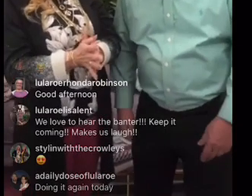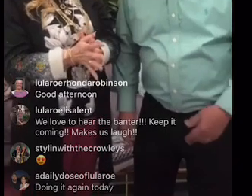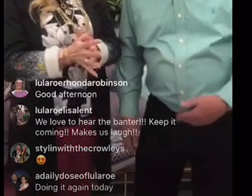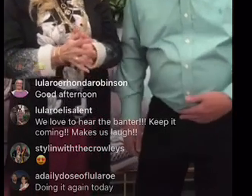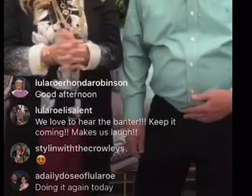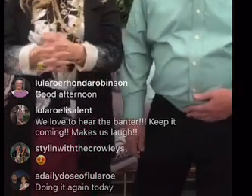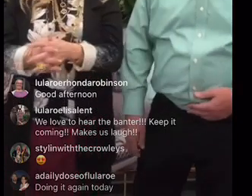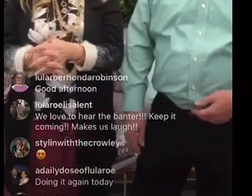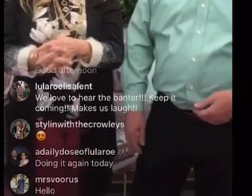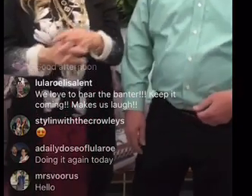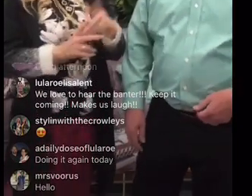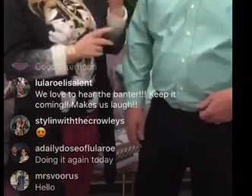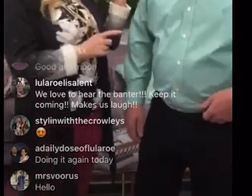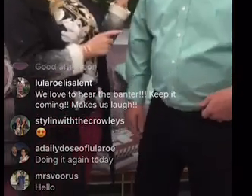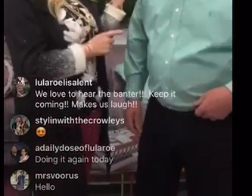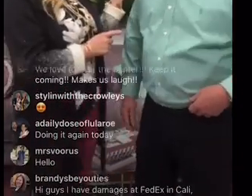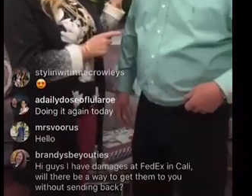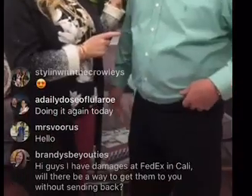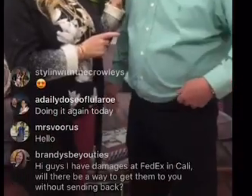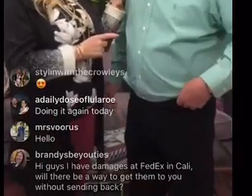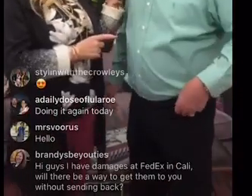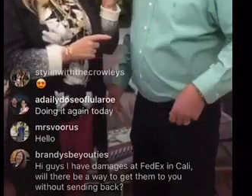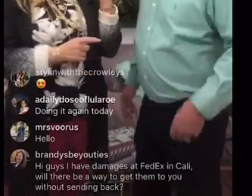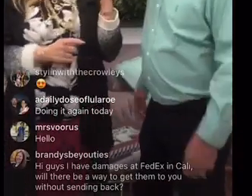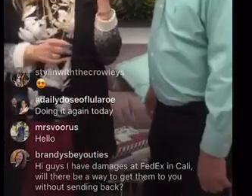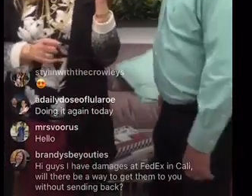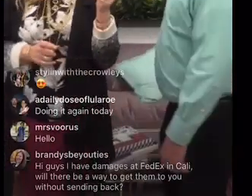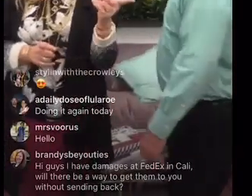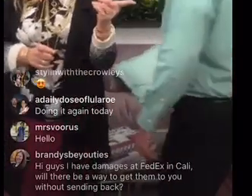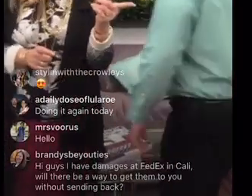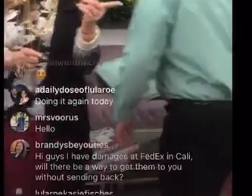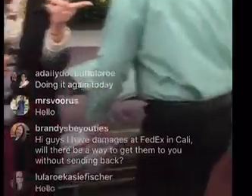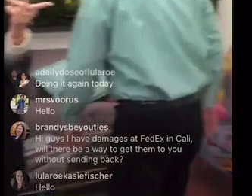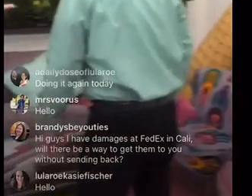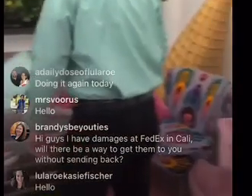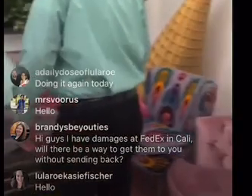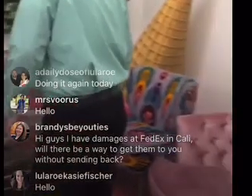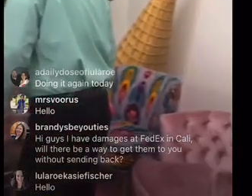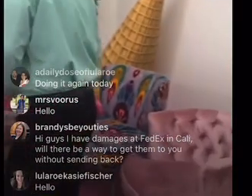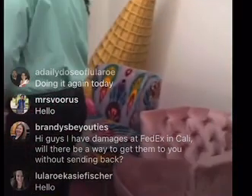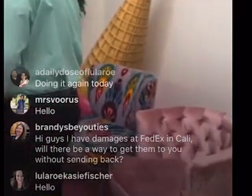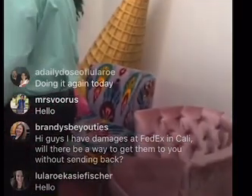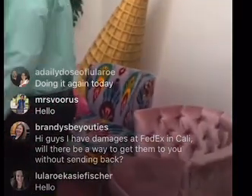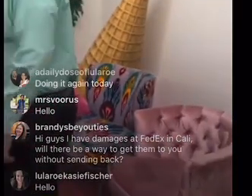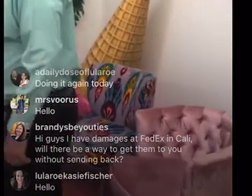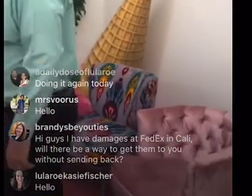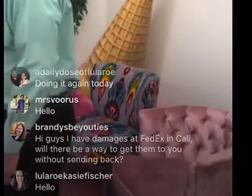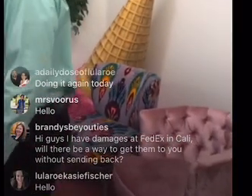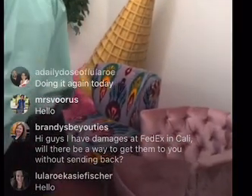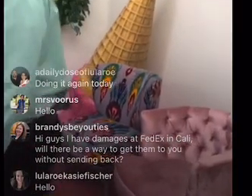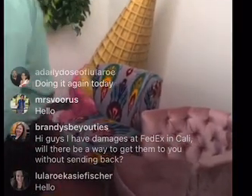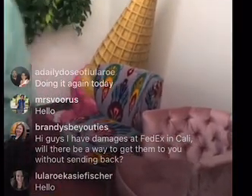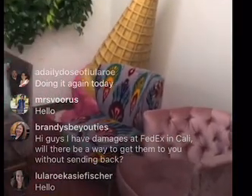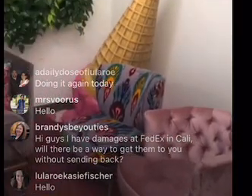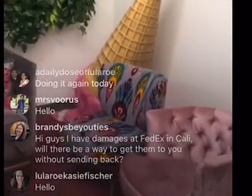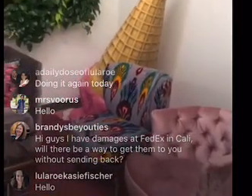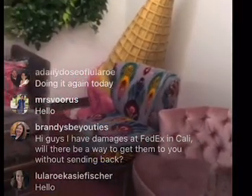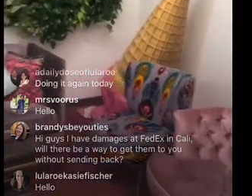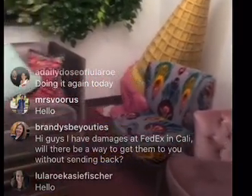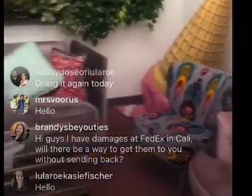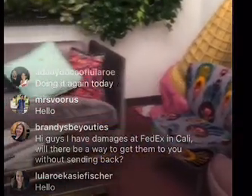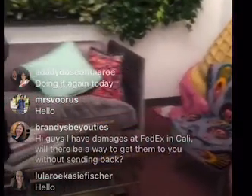What? Okay, yes. That big ice cream cone is making me a little hungry here. See? That is a big old ice cream cone. I